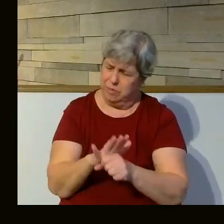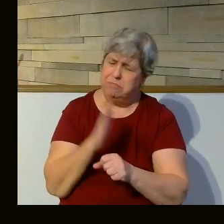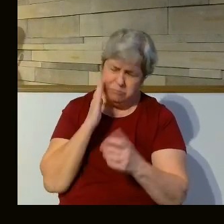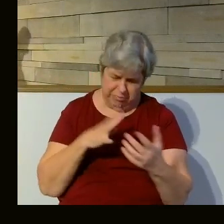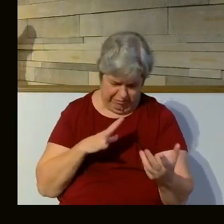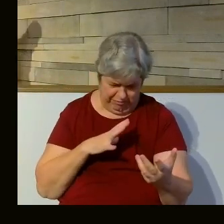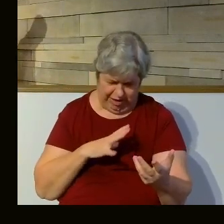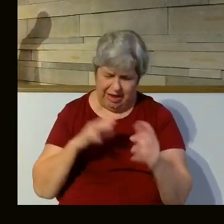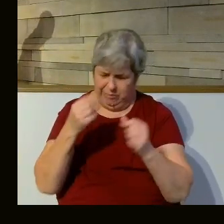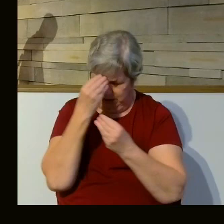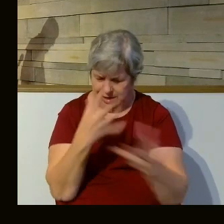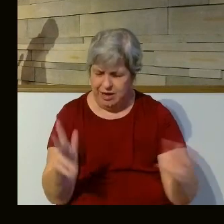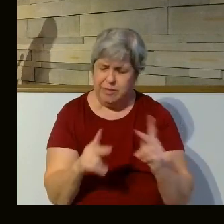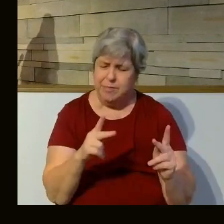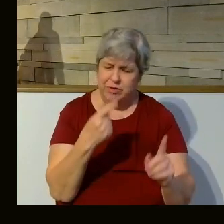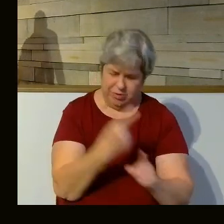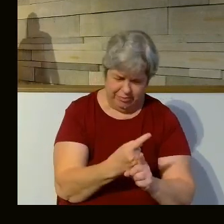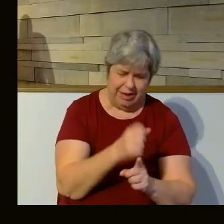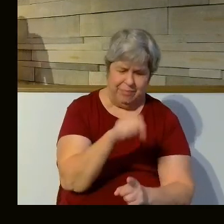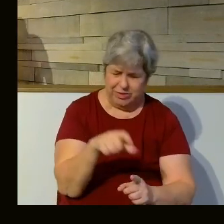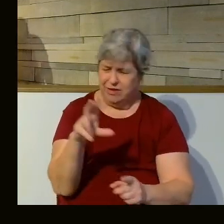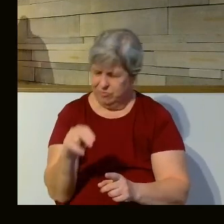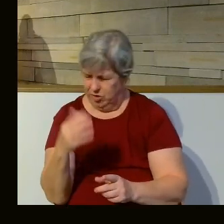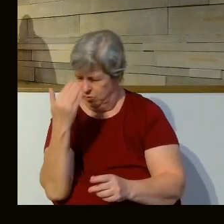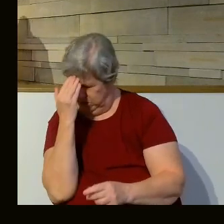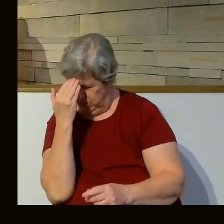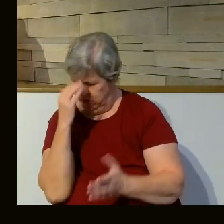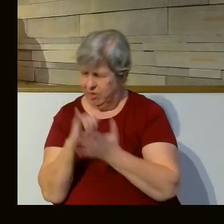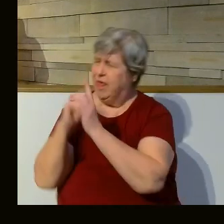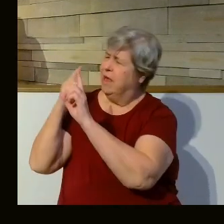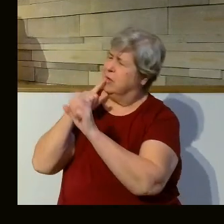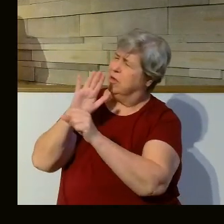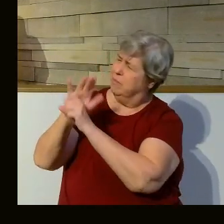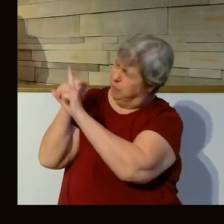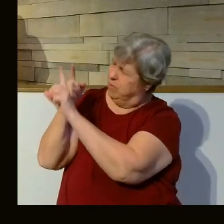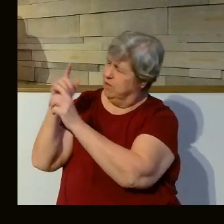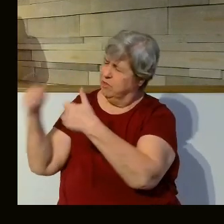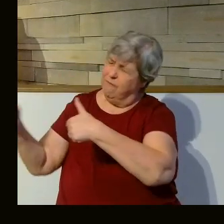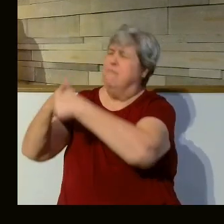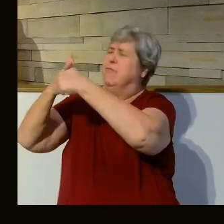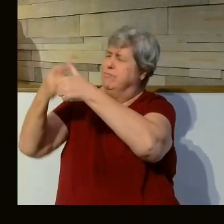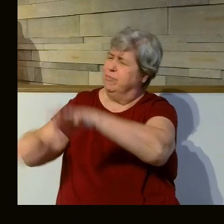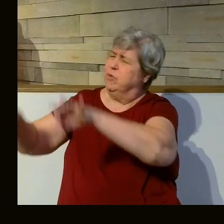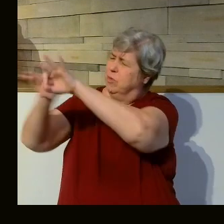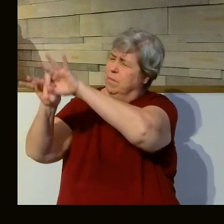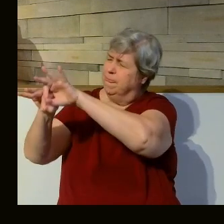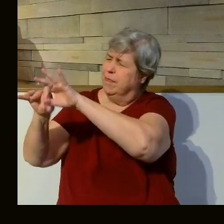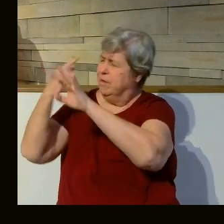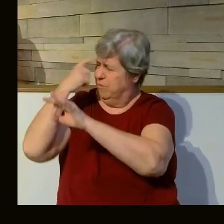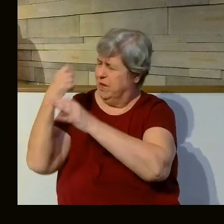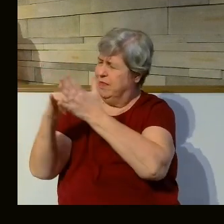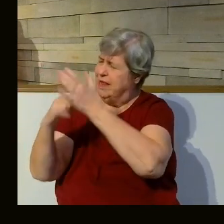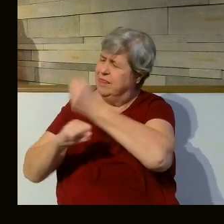able to tell people at appropriate times. But Lord, that commitment to you must be primary, must be foundational because it's